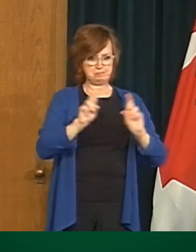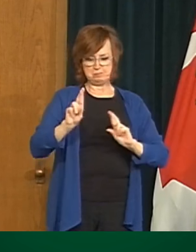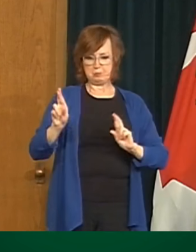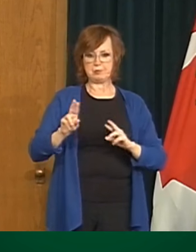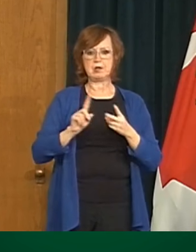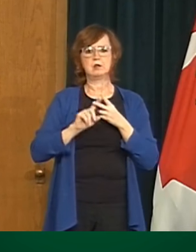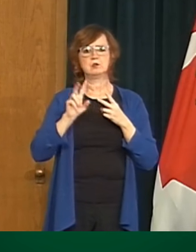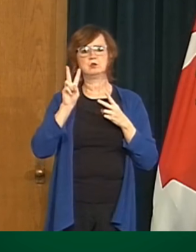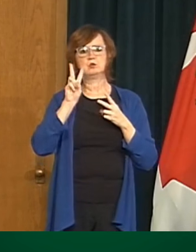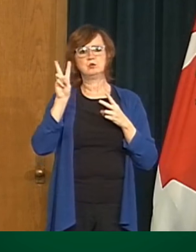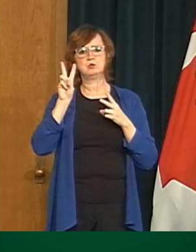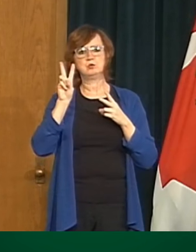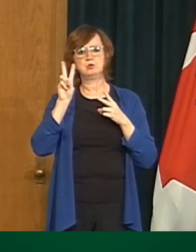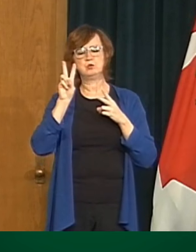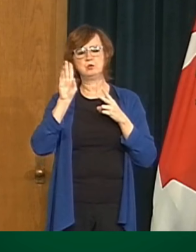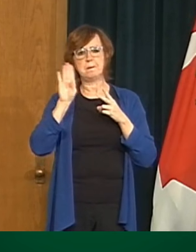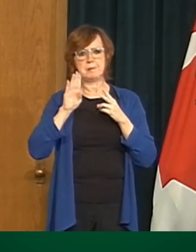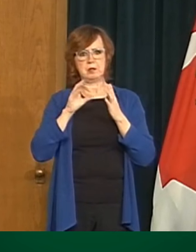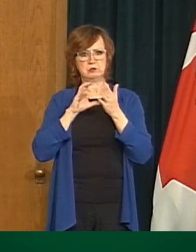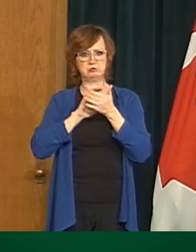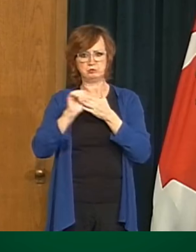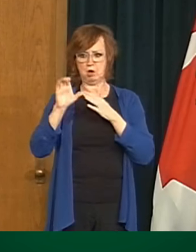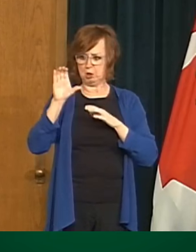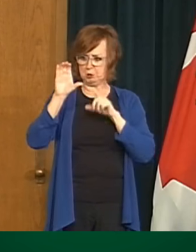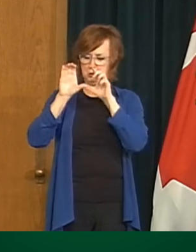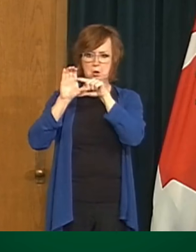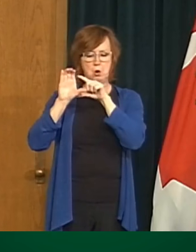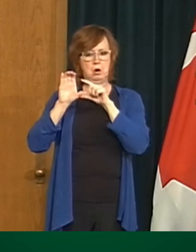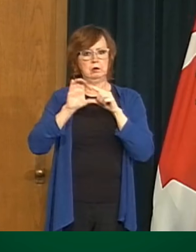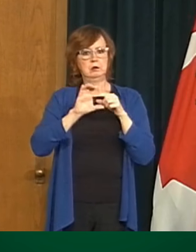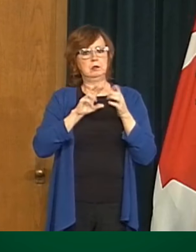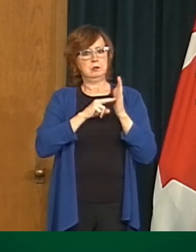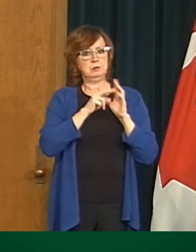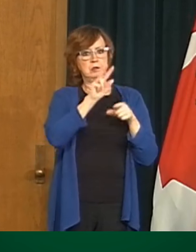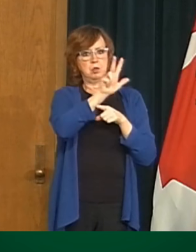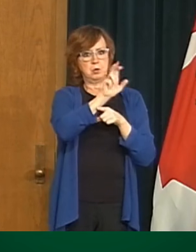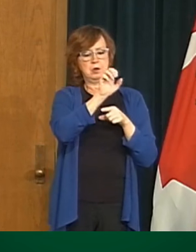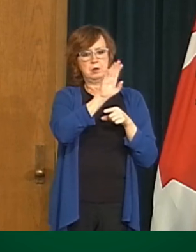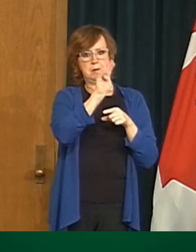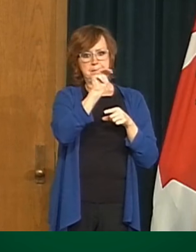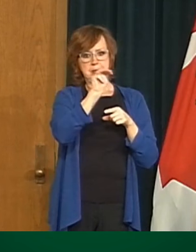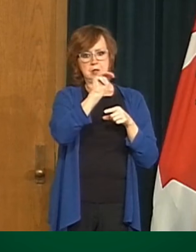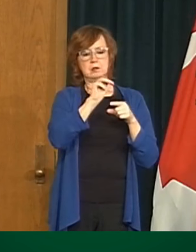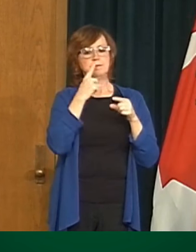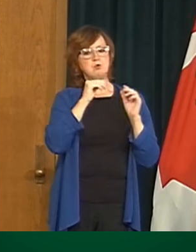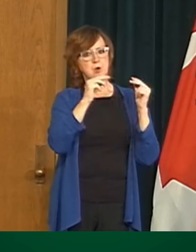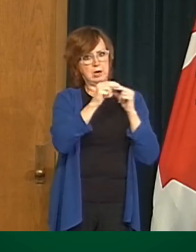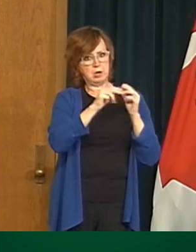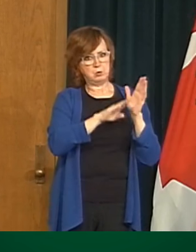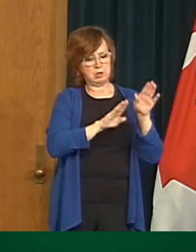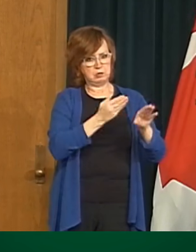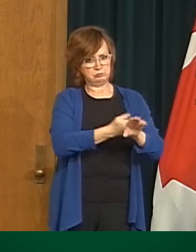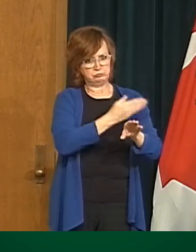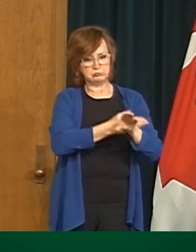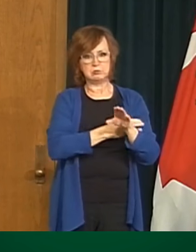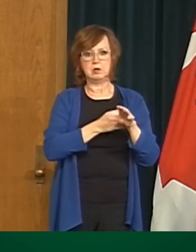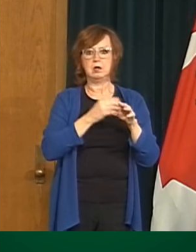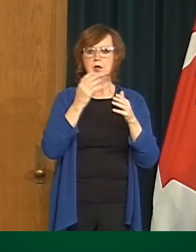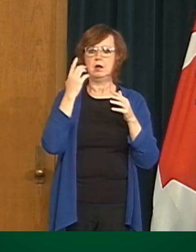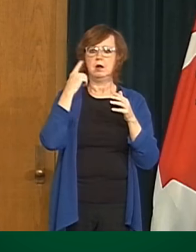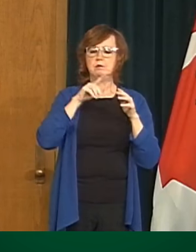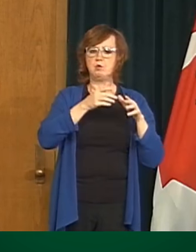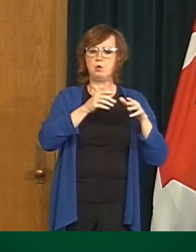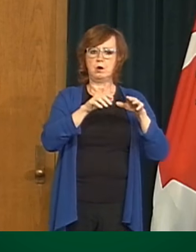injection includes an additional investment of $300 million in highways projects, focusing on thin